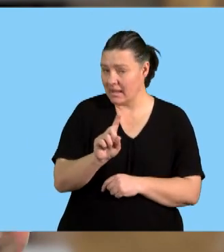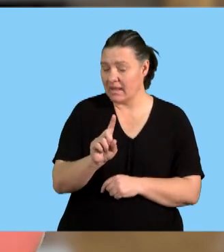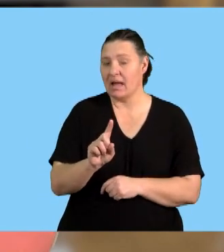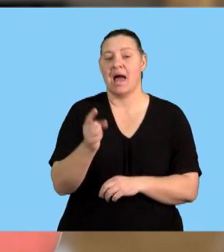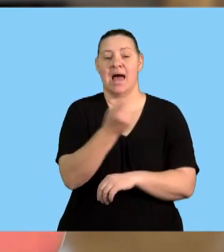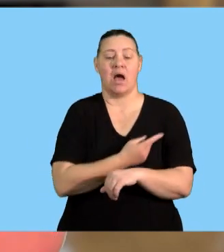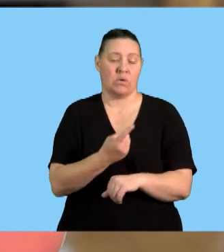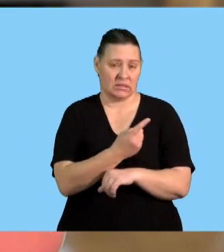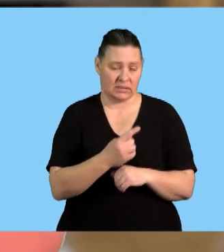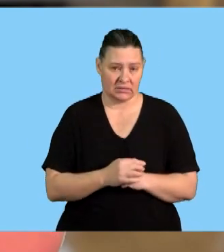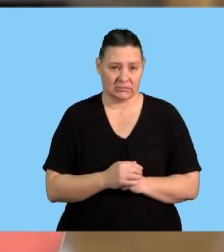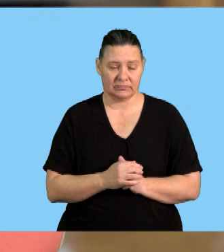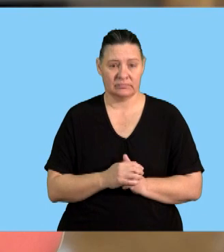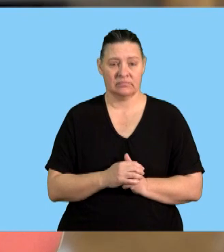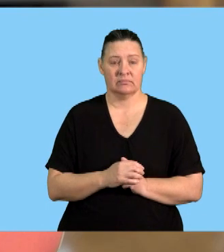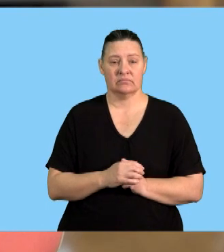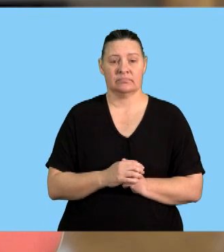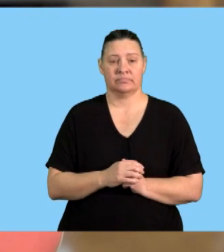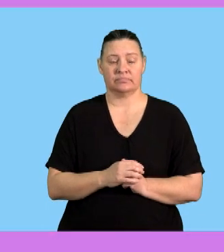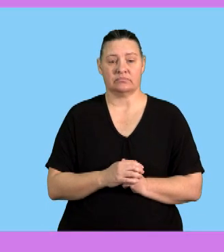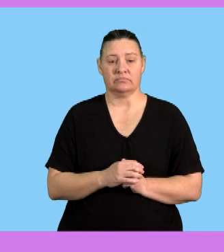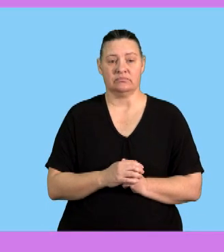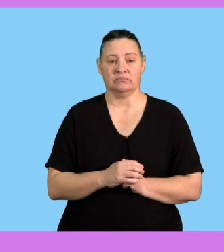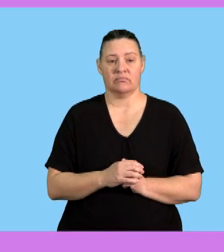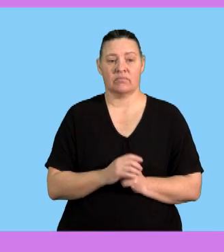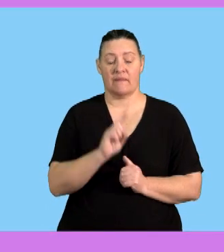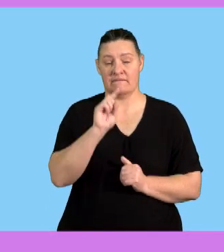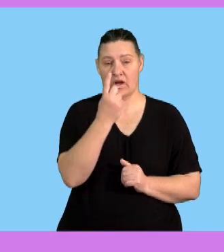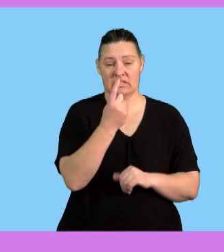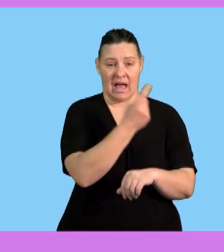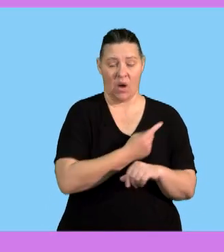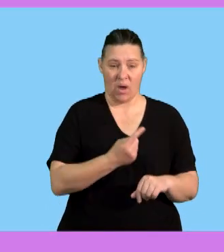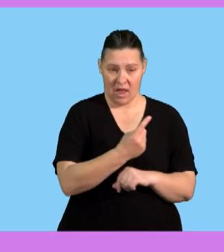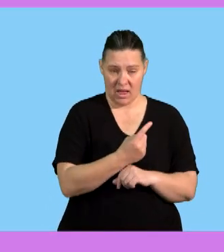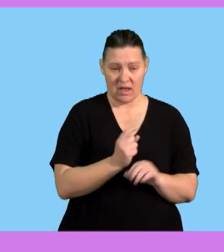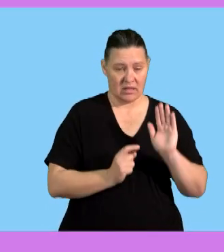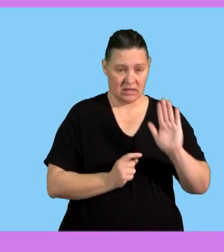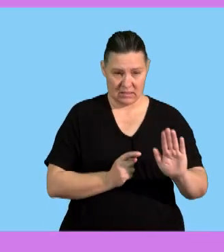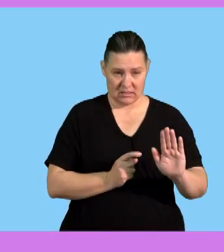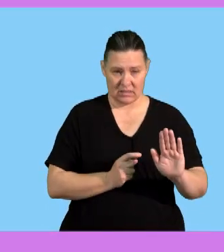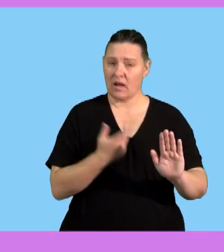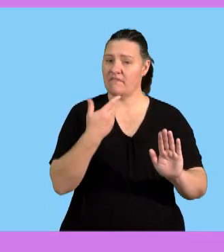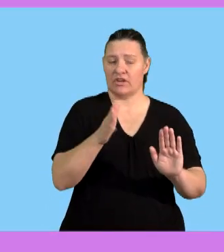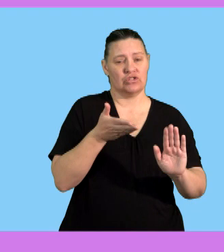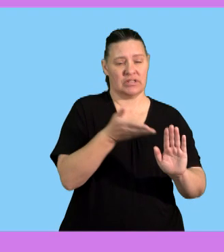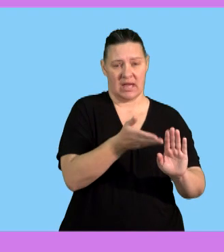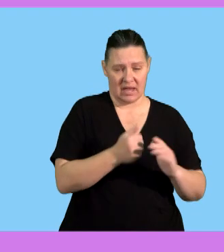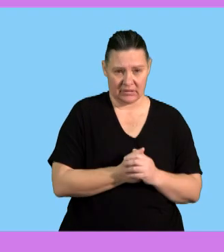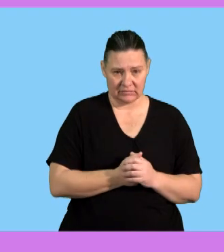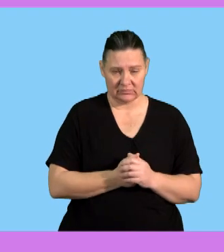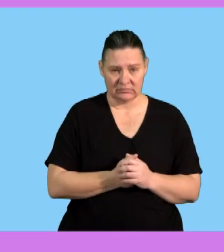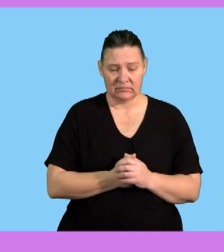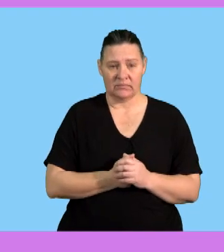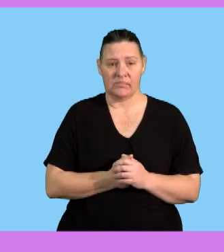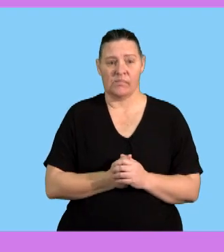hours. So we are going to take your first hour, which is 1 hour. This one, it's already in hours. So